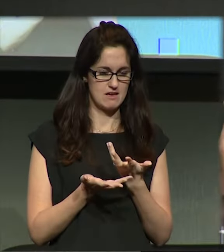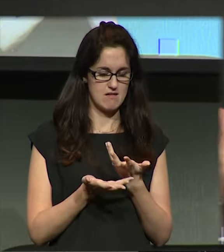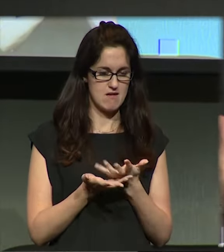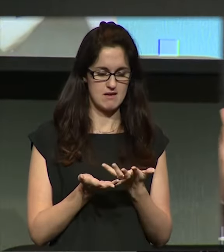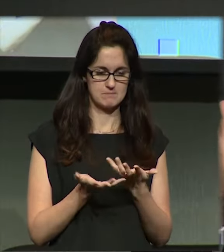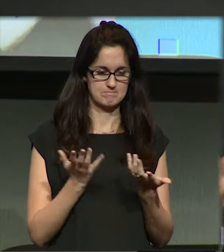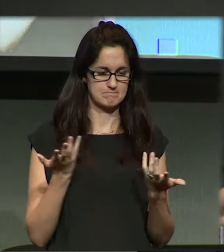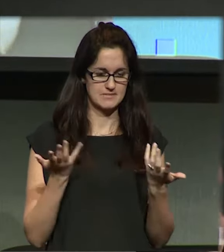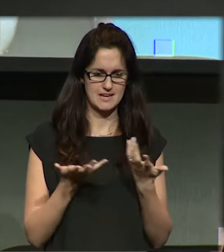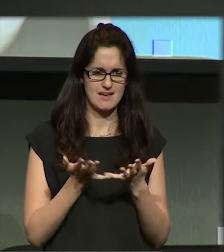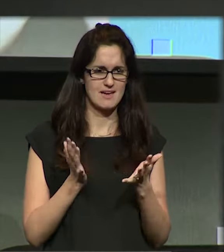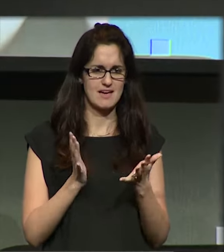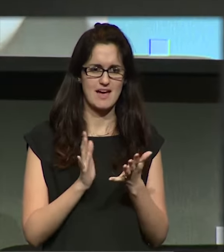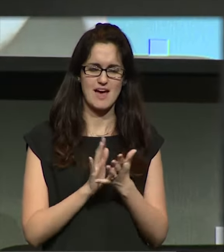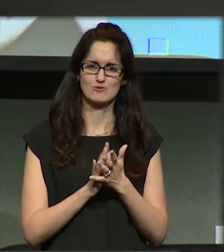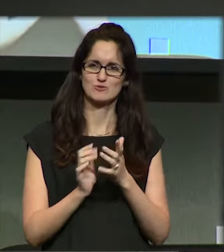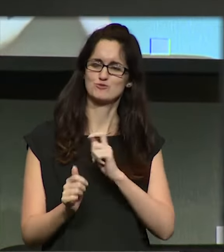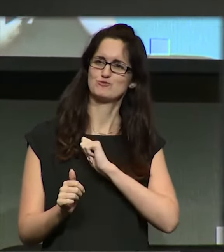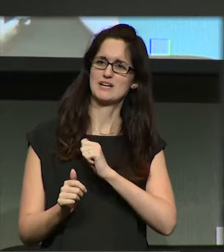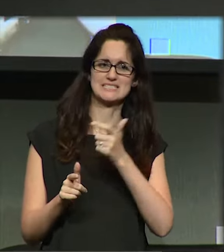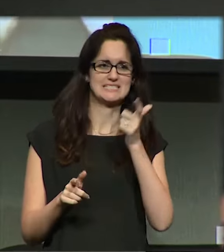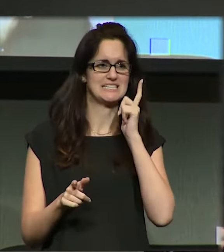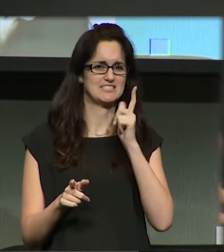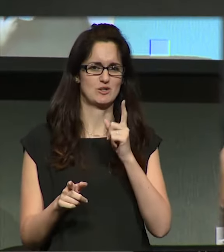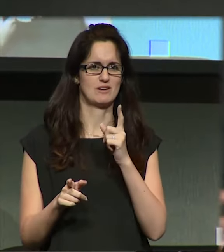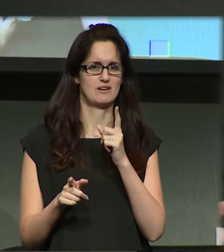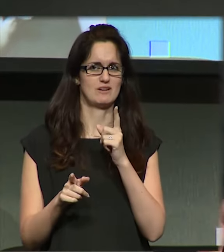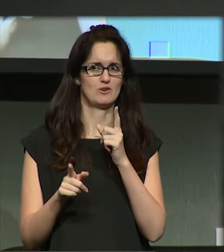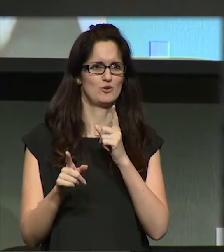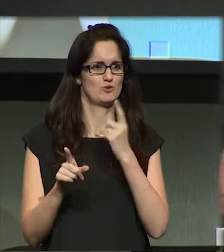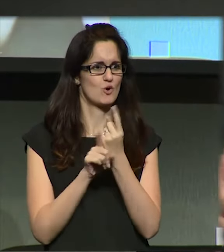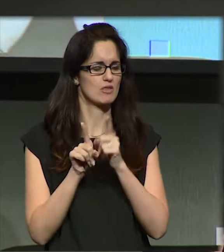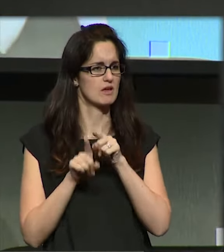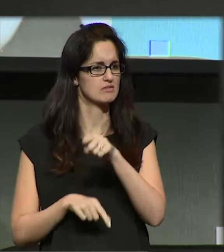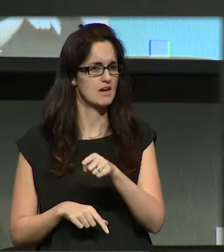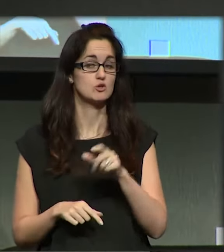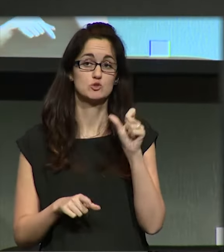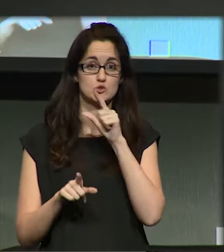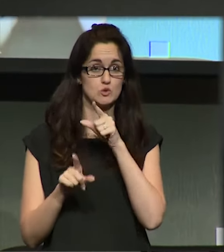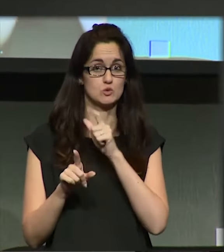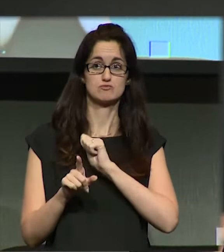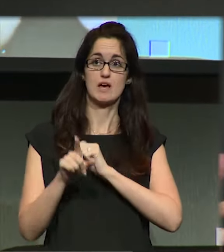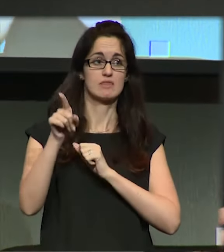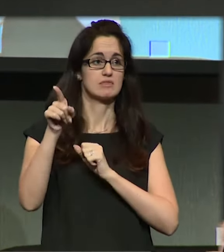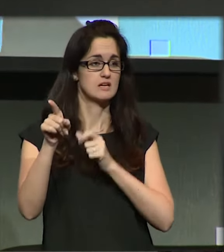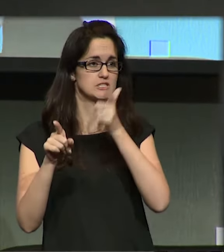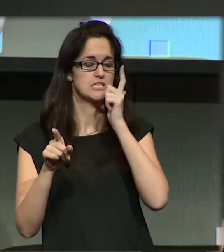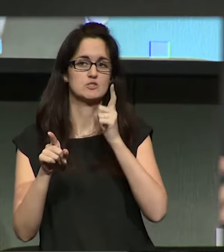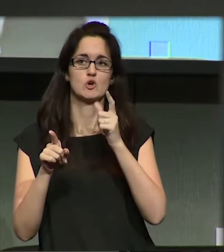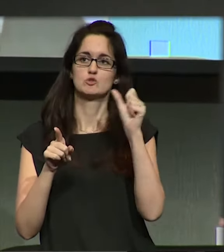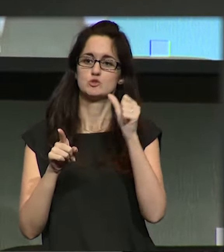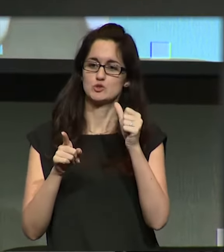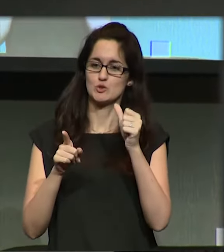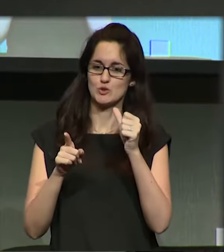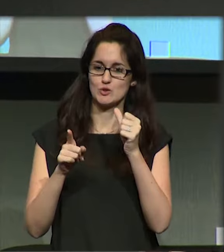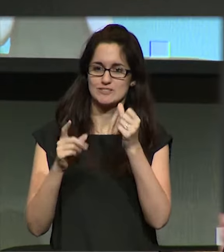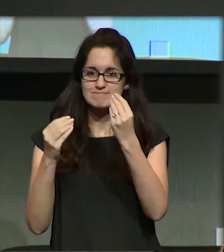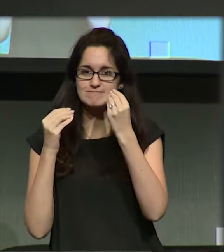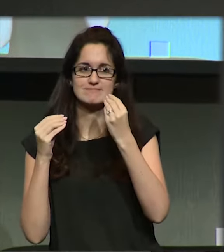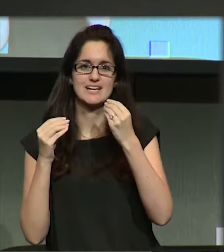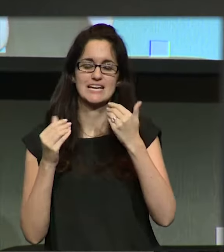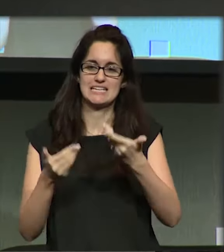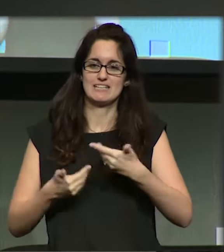how do you trust a teacher who's the person you're supposed to trust and believe in, who's supposed to bring you hope but brings you